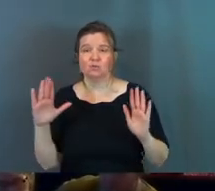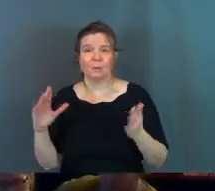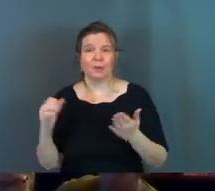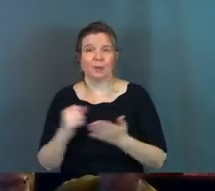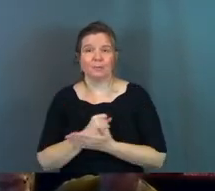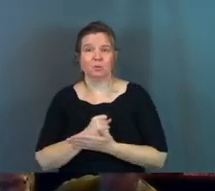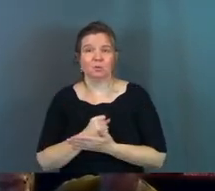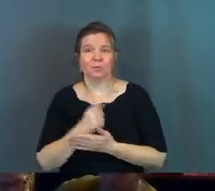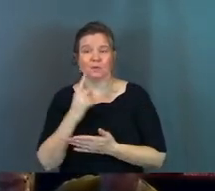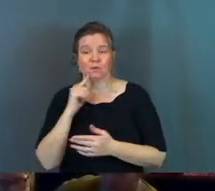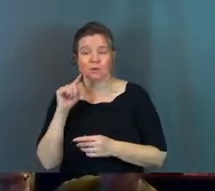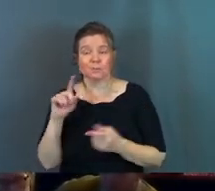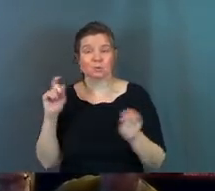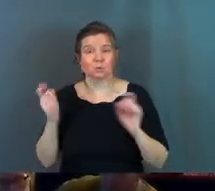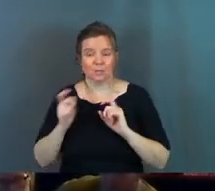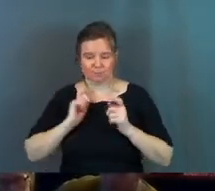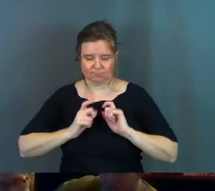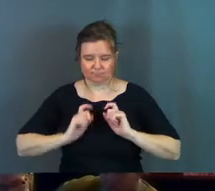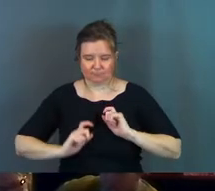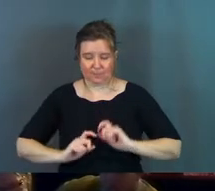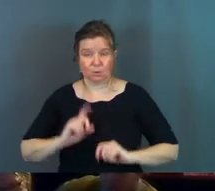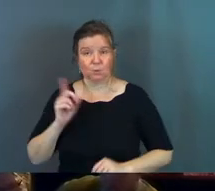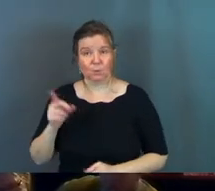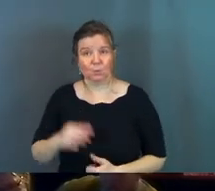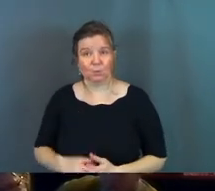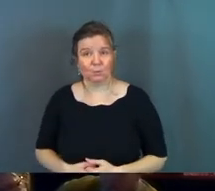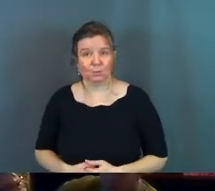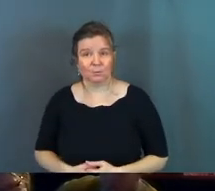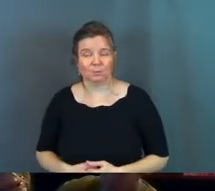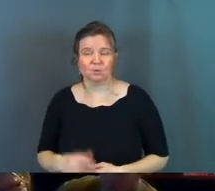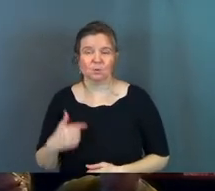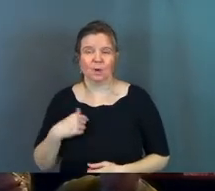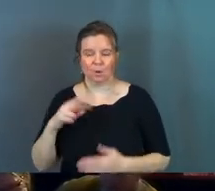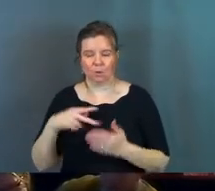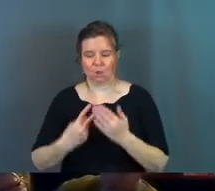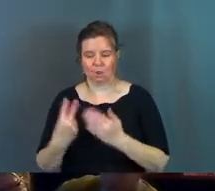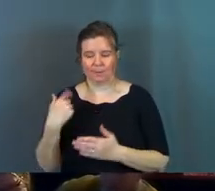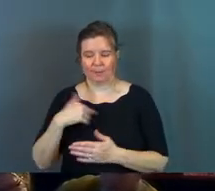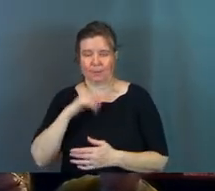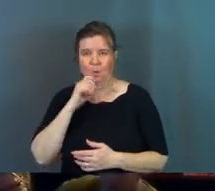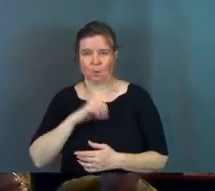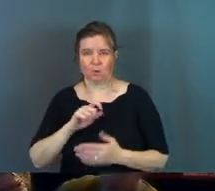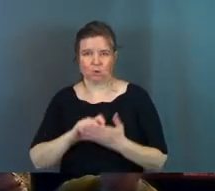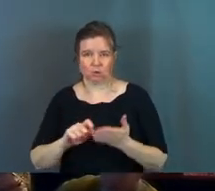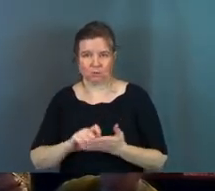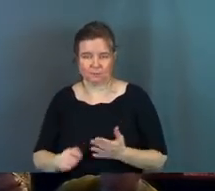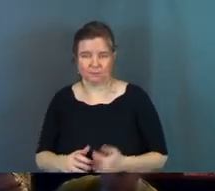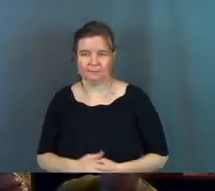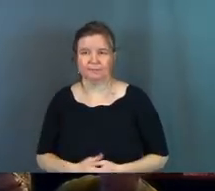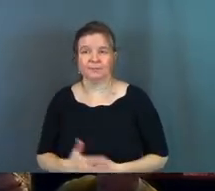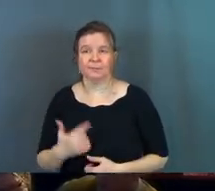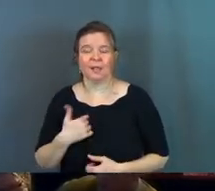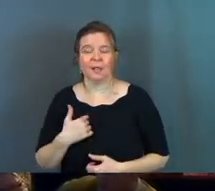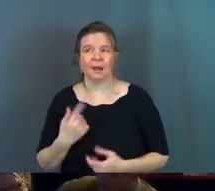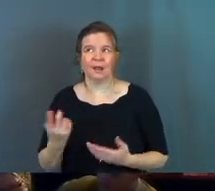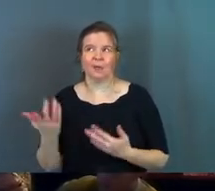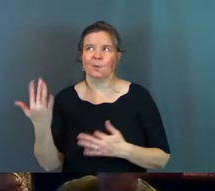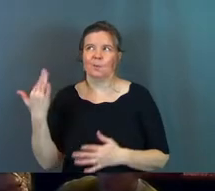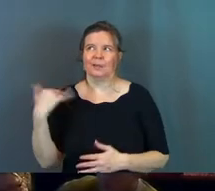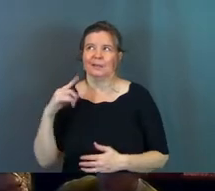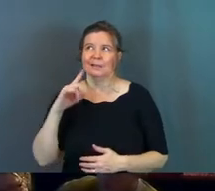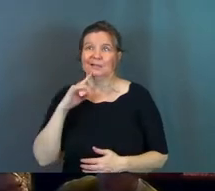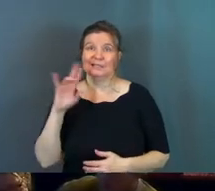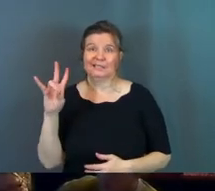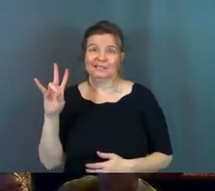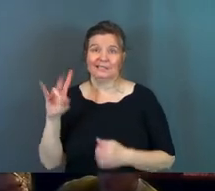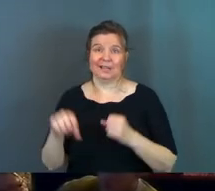incredible opportunity for him to change you. And so I was looking back at my old journals, and I went back